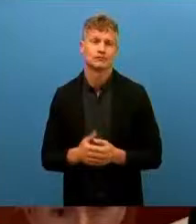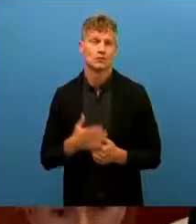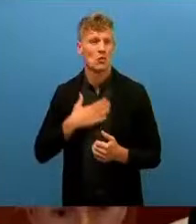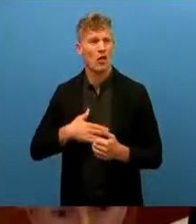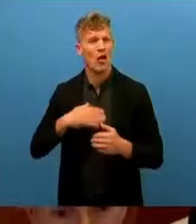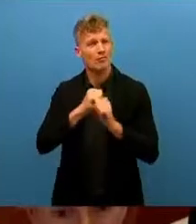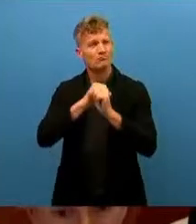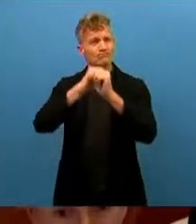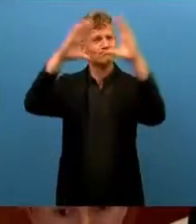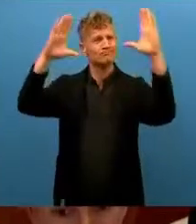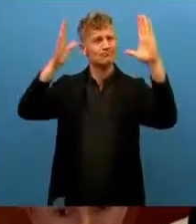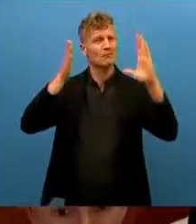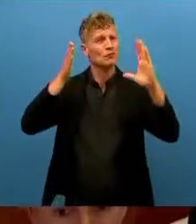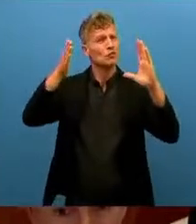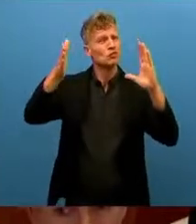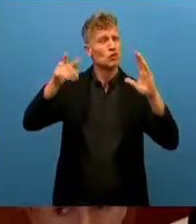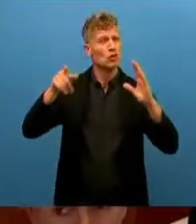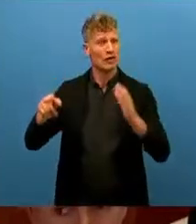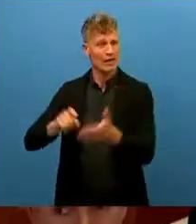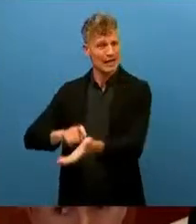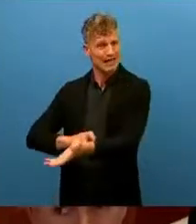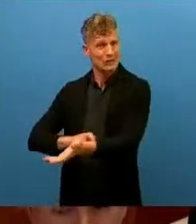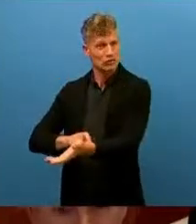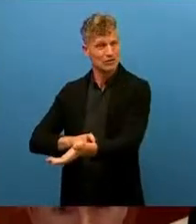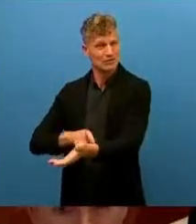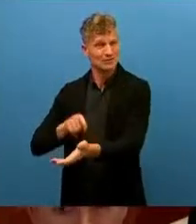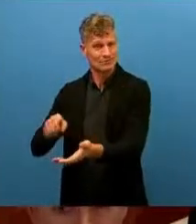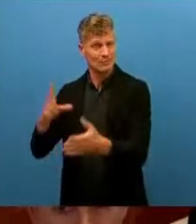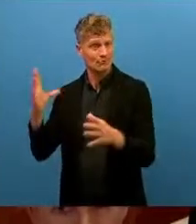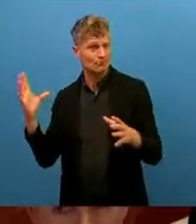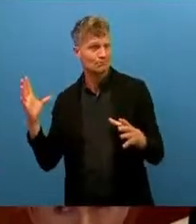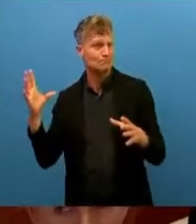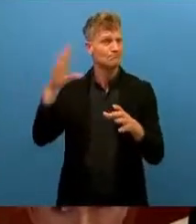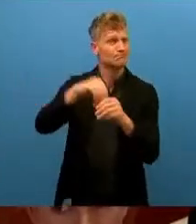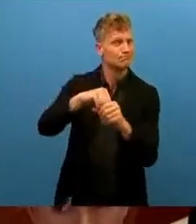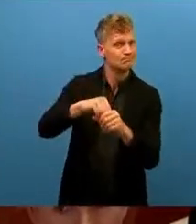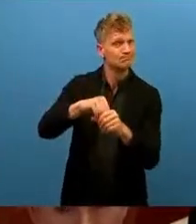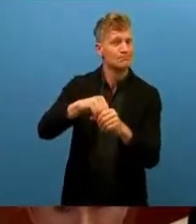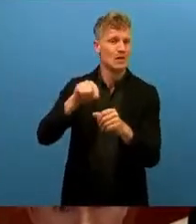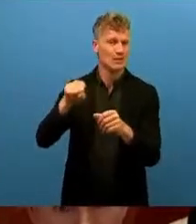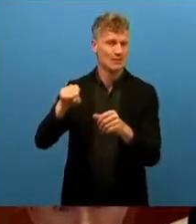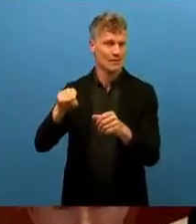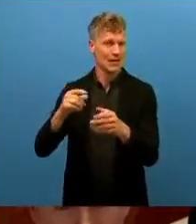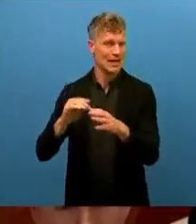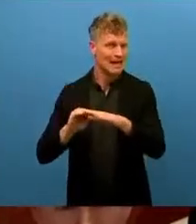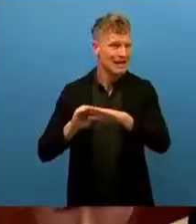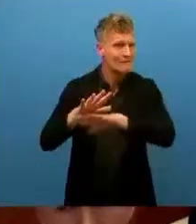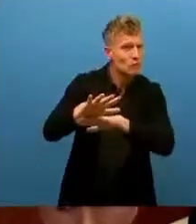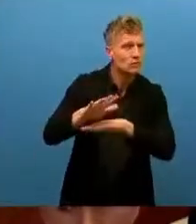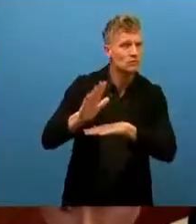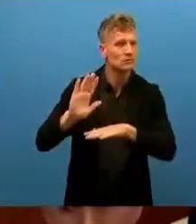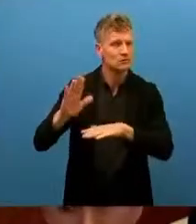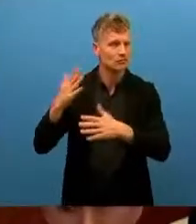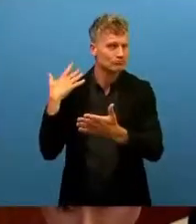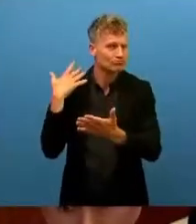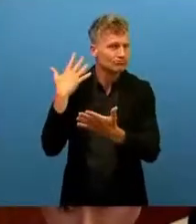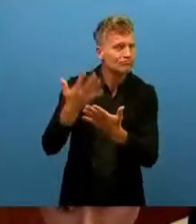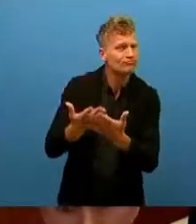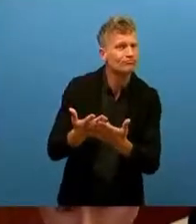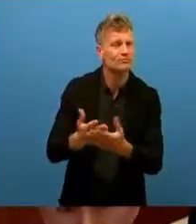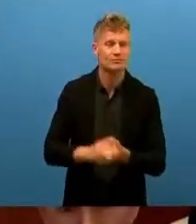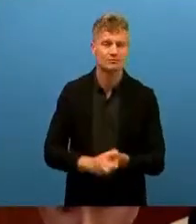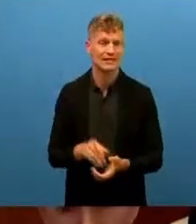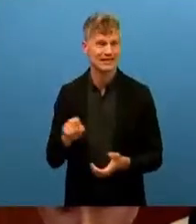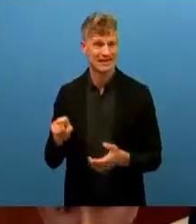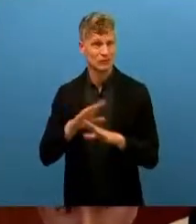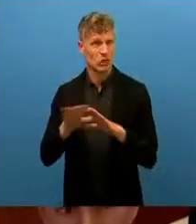perspectives, philosophies, and worldviews shape the global human rights agenda. This is not only about Indigenous peoples gaining access